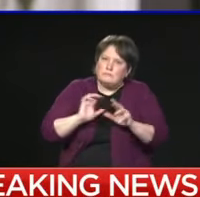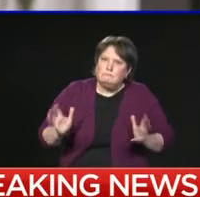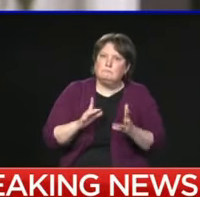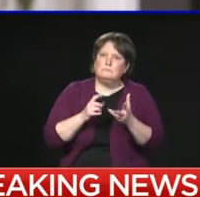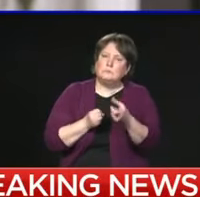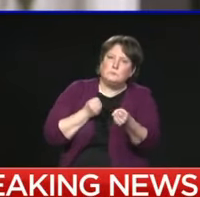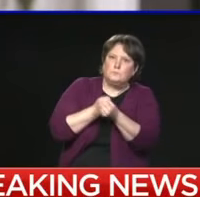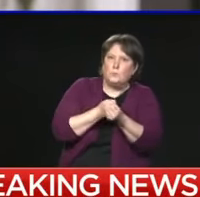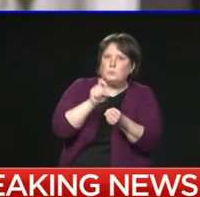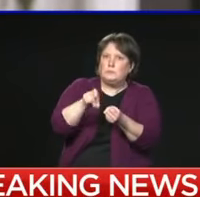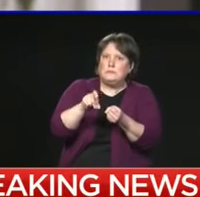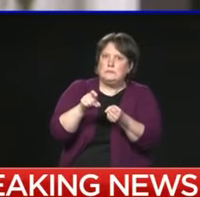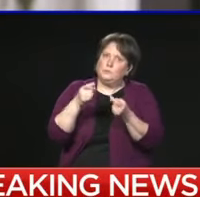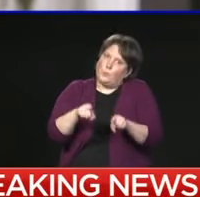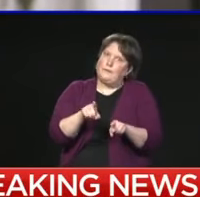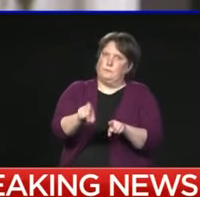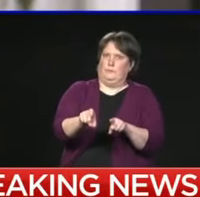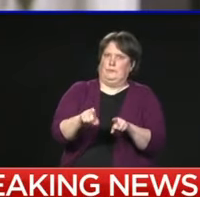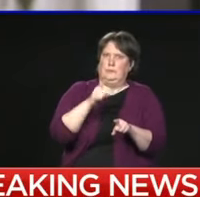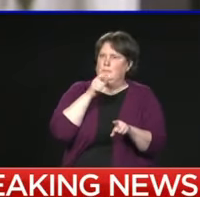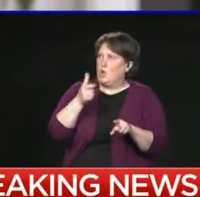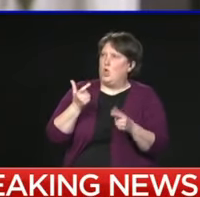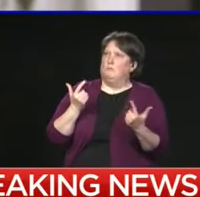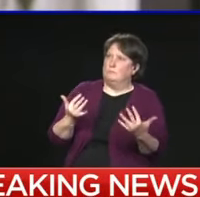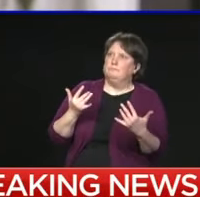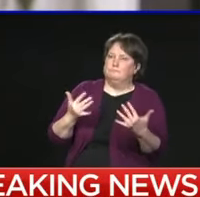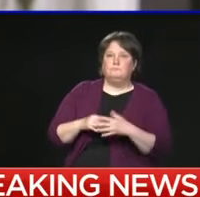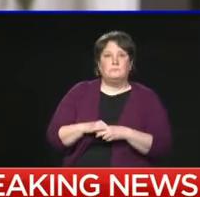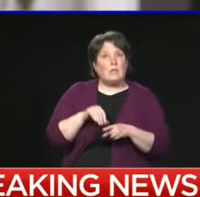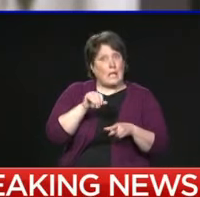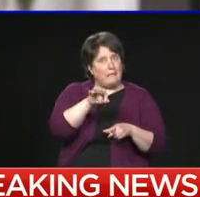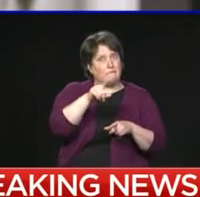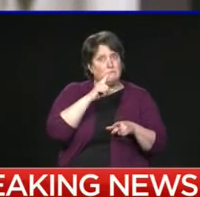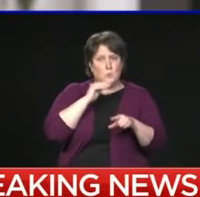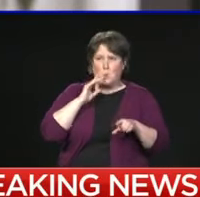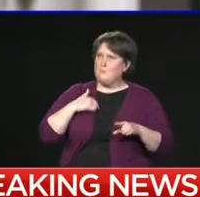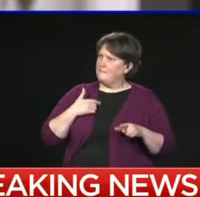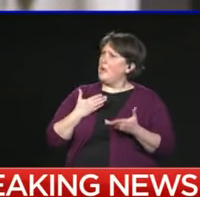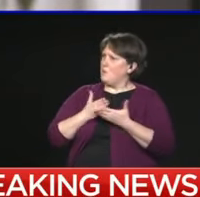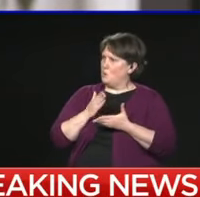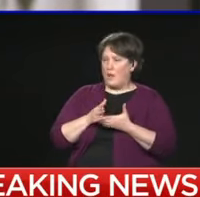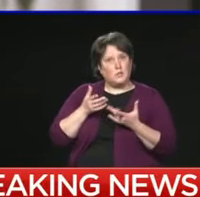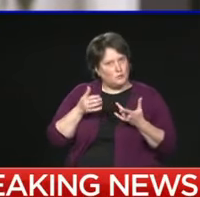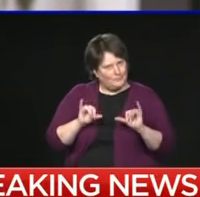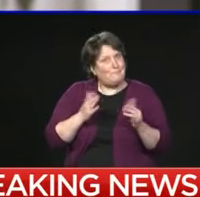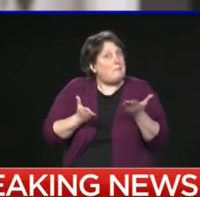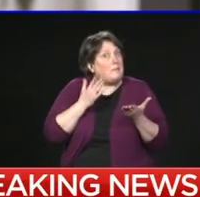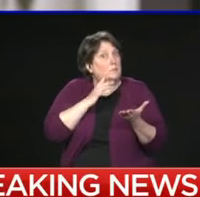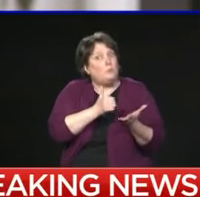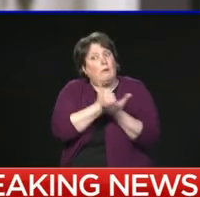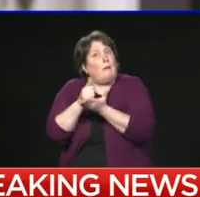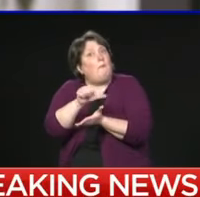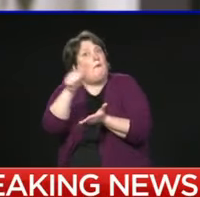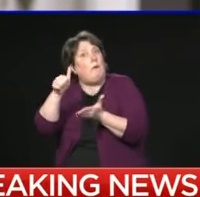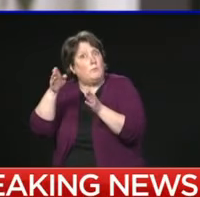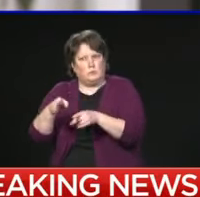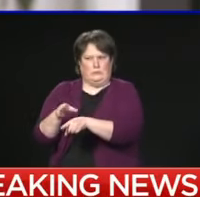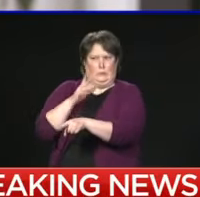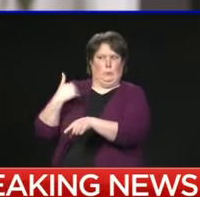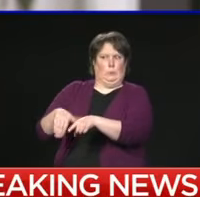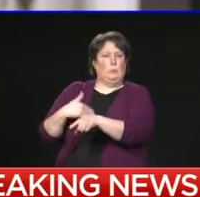you need when you need it. And if you're doing okay, there's a way you can help someone else, as an